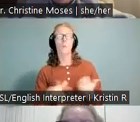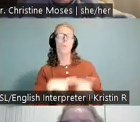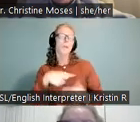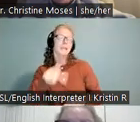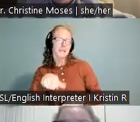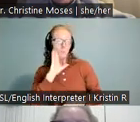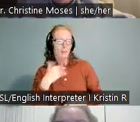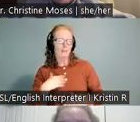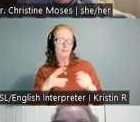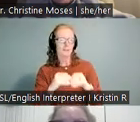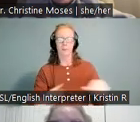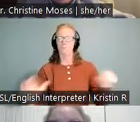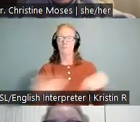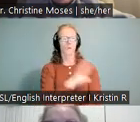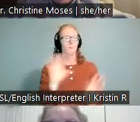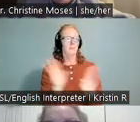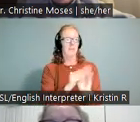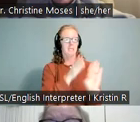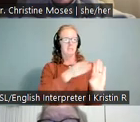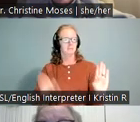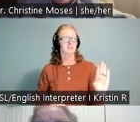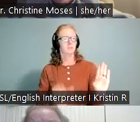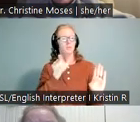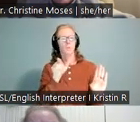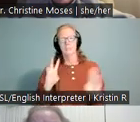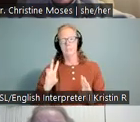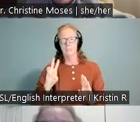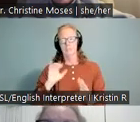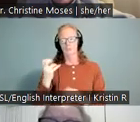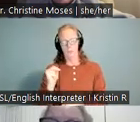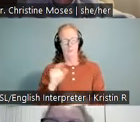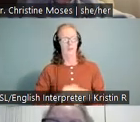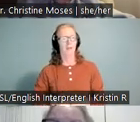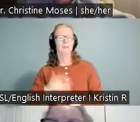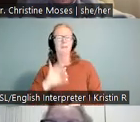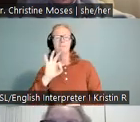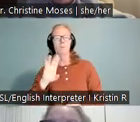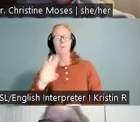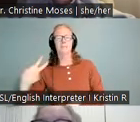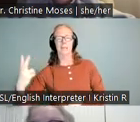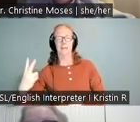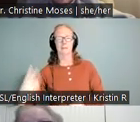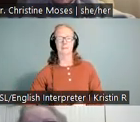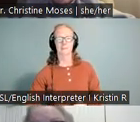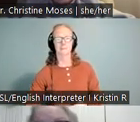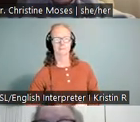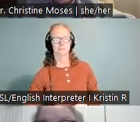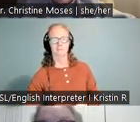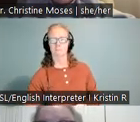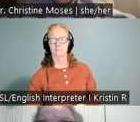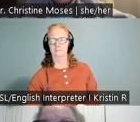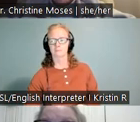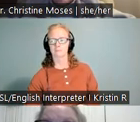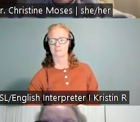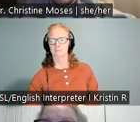definitely have these full commission meetings scheduled for the 26th of January and the 2nd of February. Oh, and a community listening session